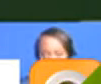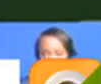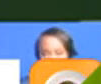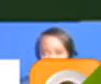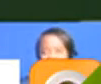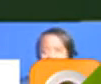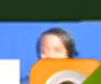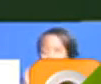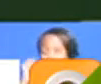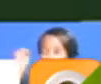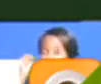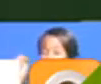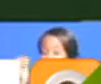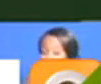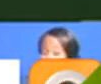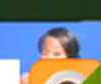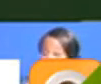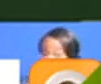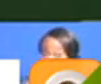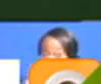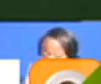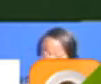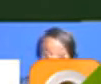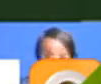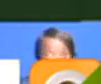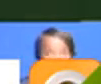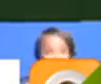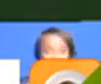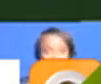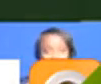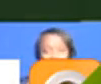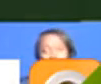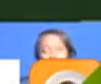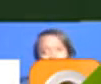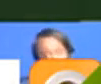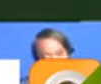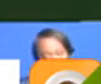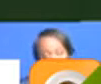Political business will be carried out by political actors.